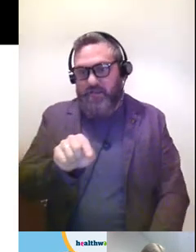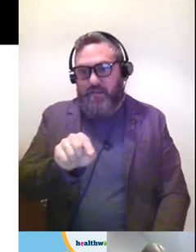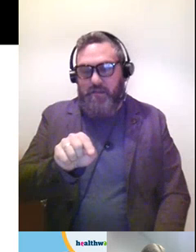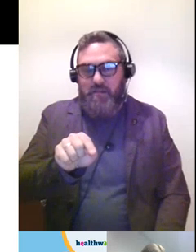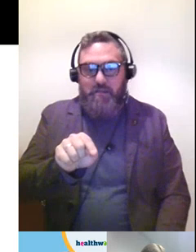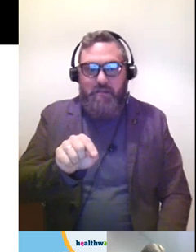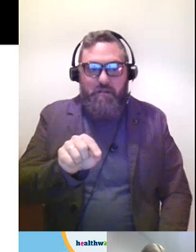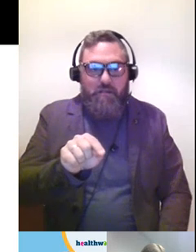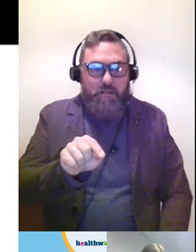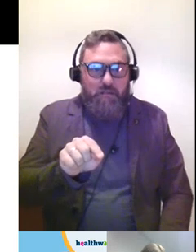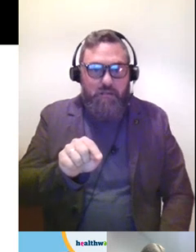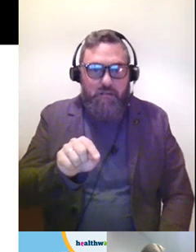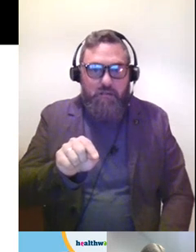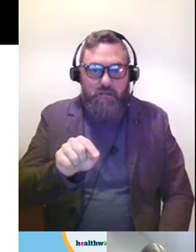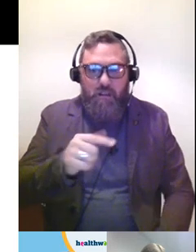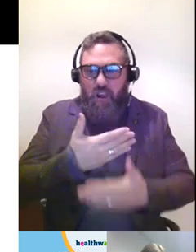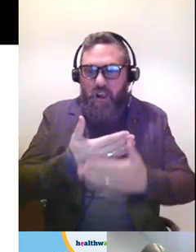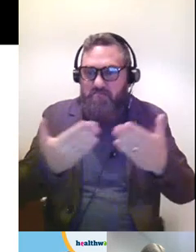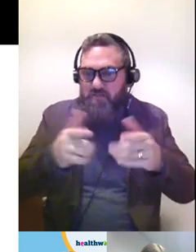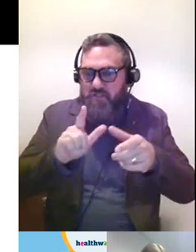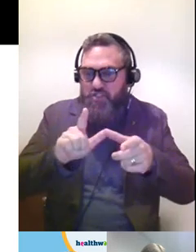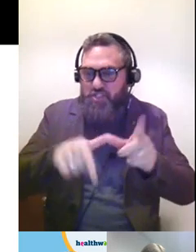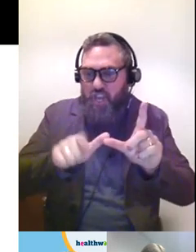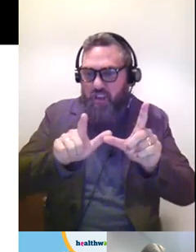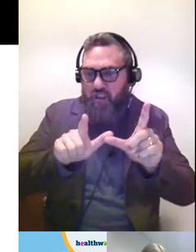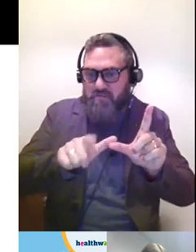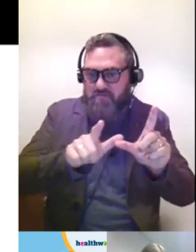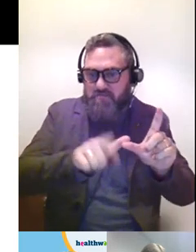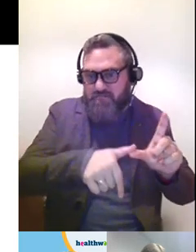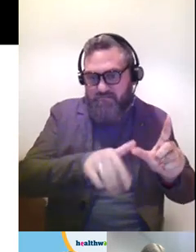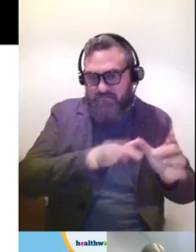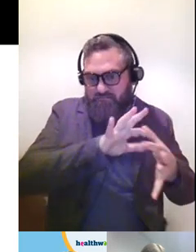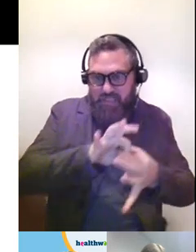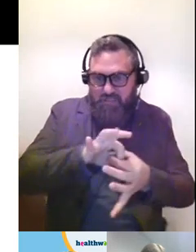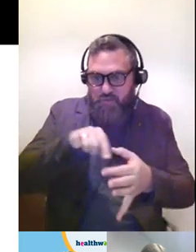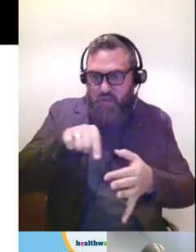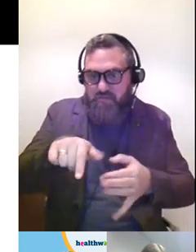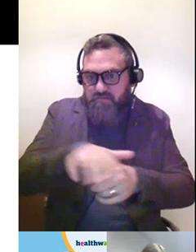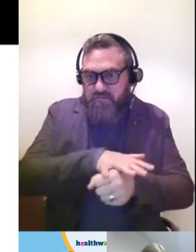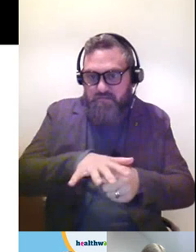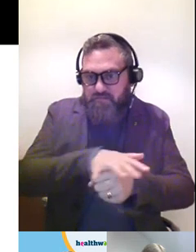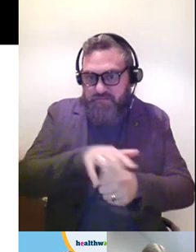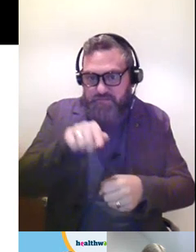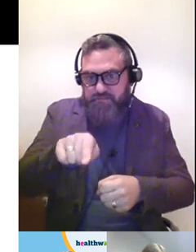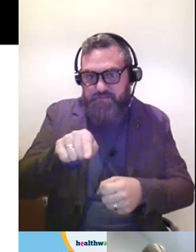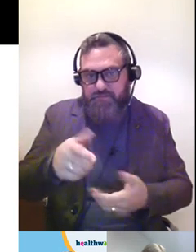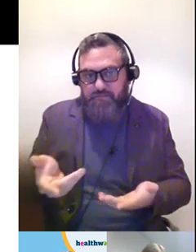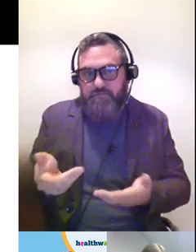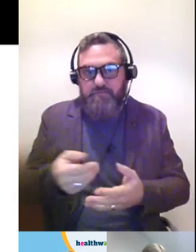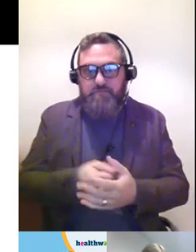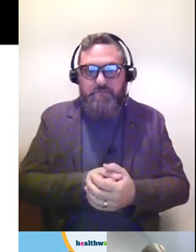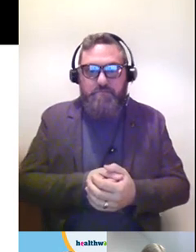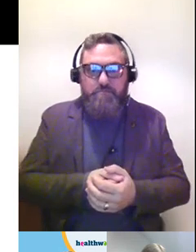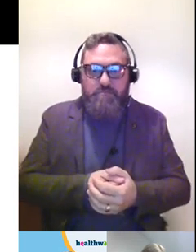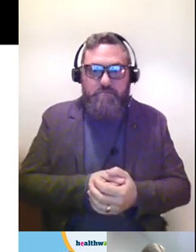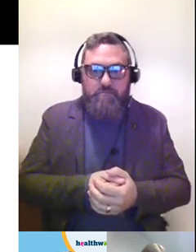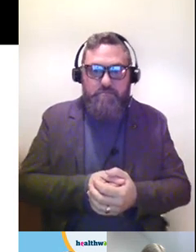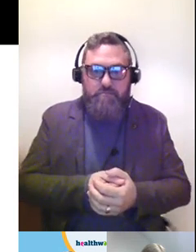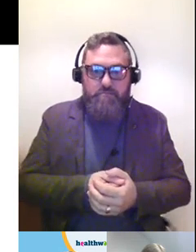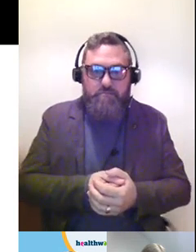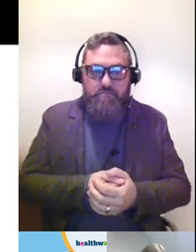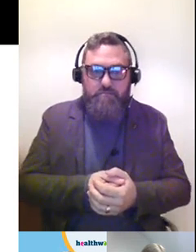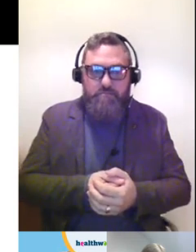There's all sorts of jargon that's associated with this, and I want to do as much as I can